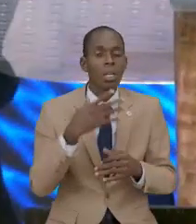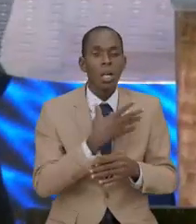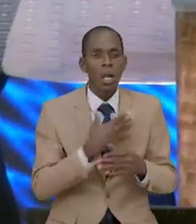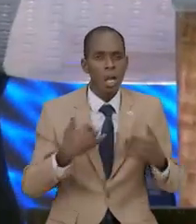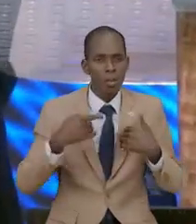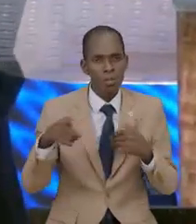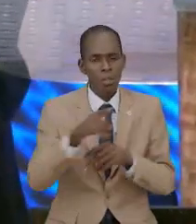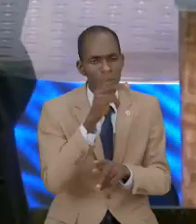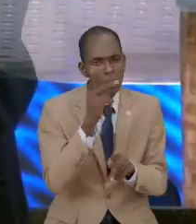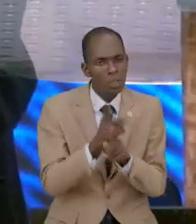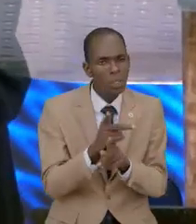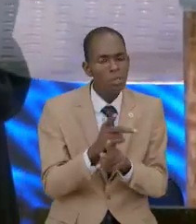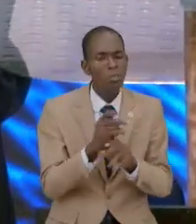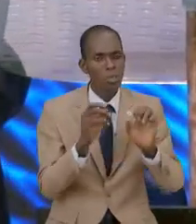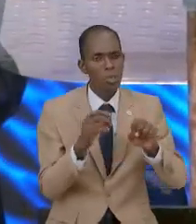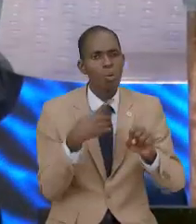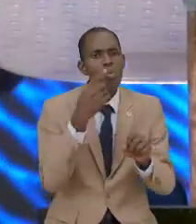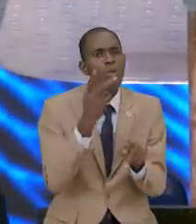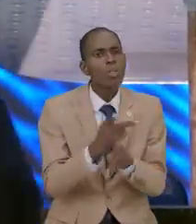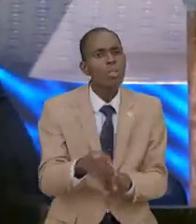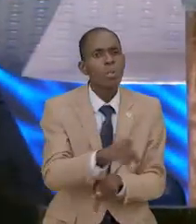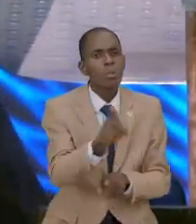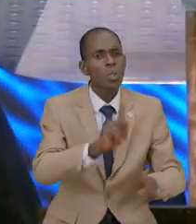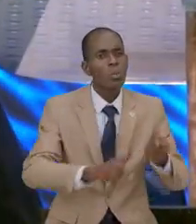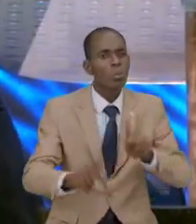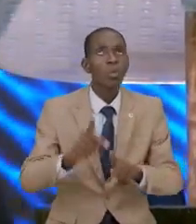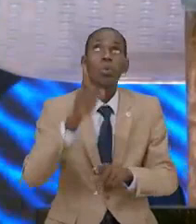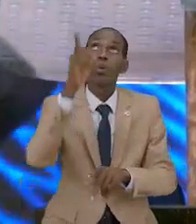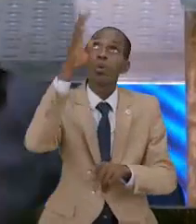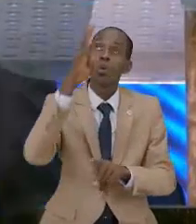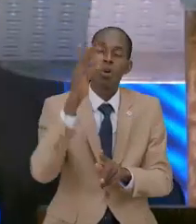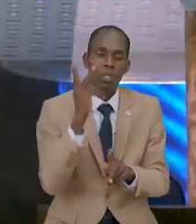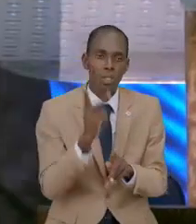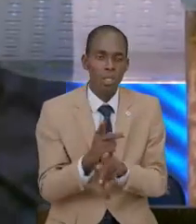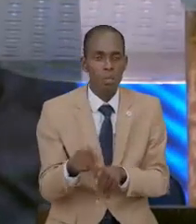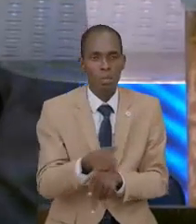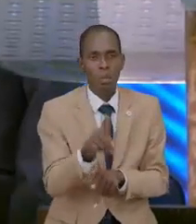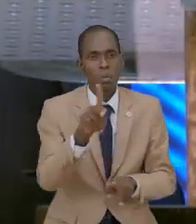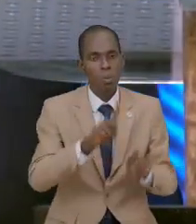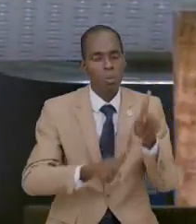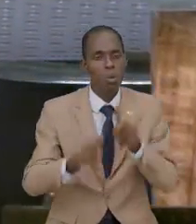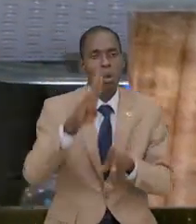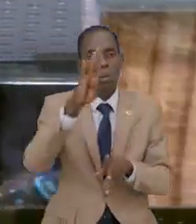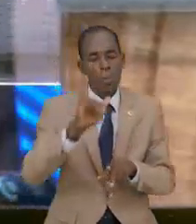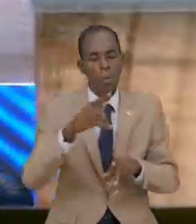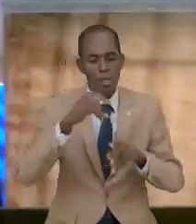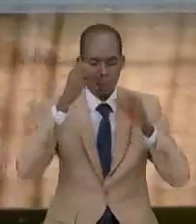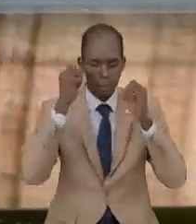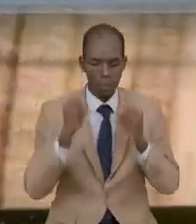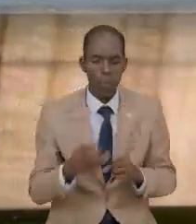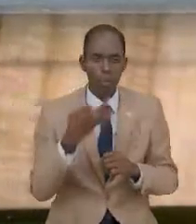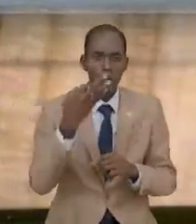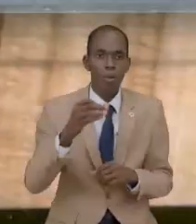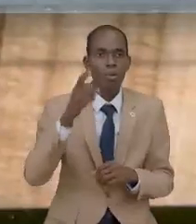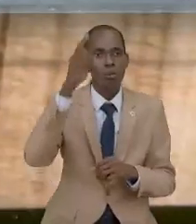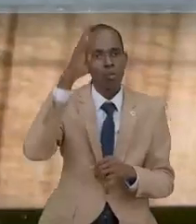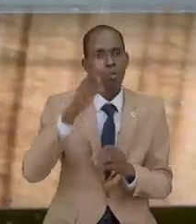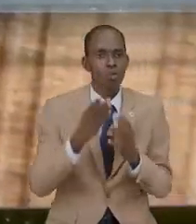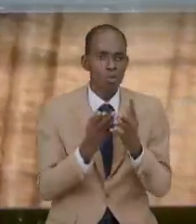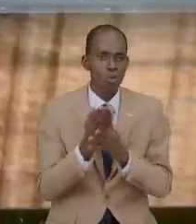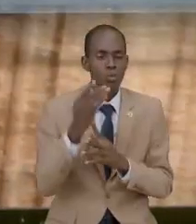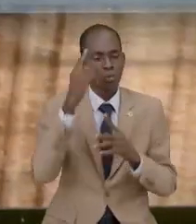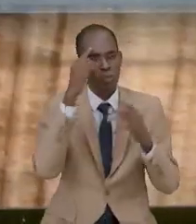Yes. Who keeps them? God. Kept by the power of God. Through faith